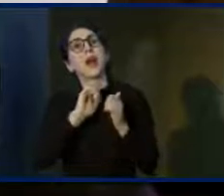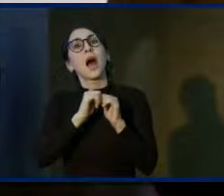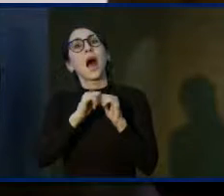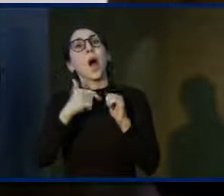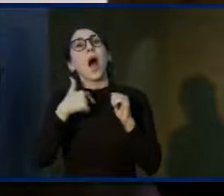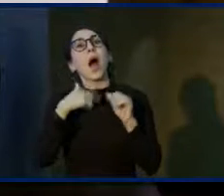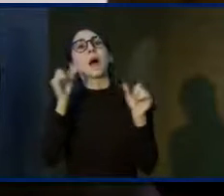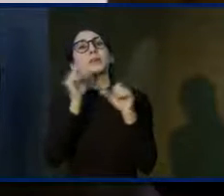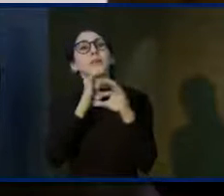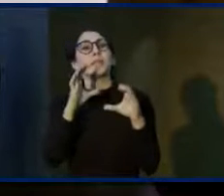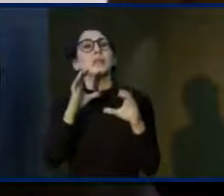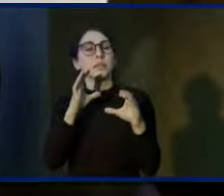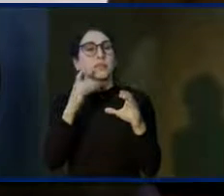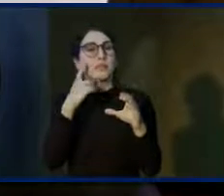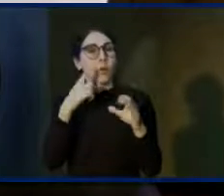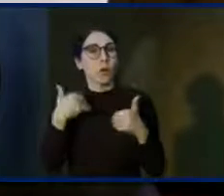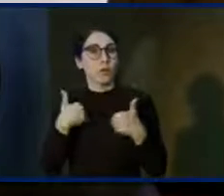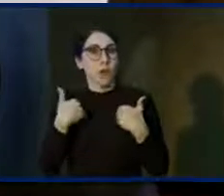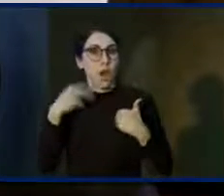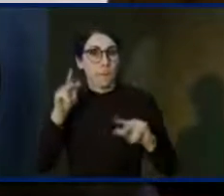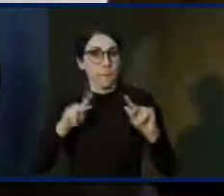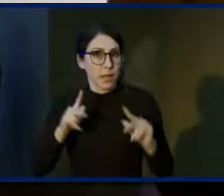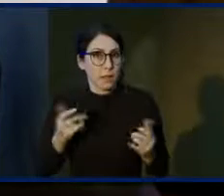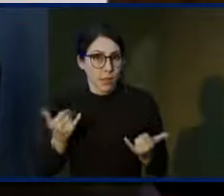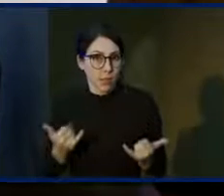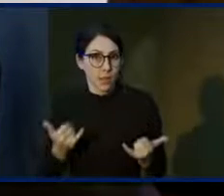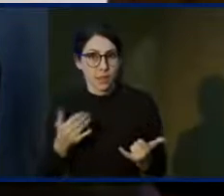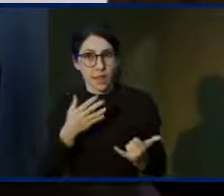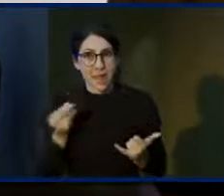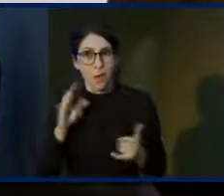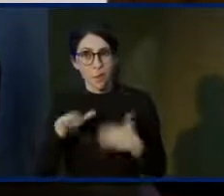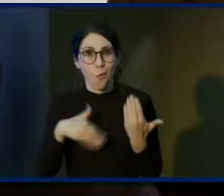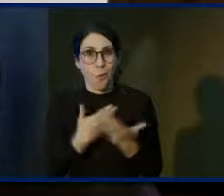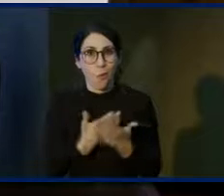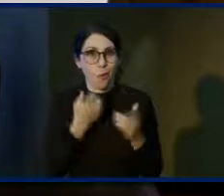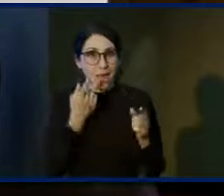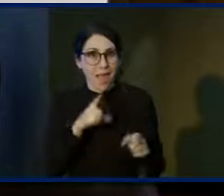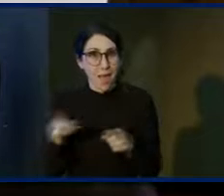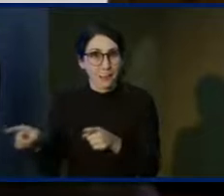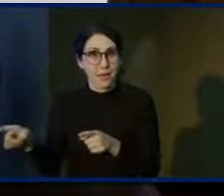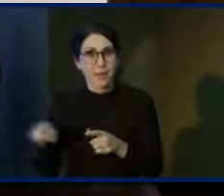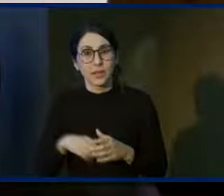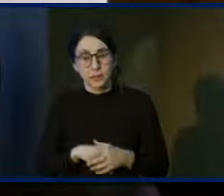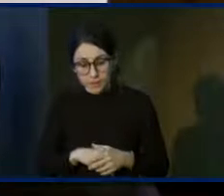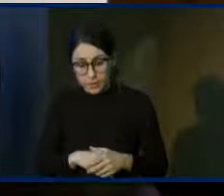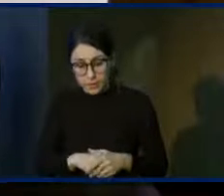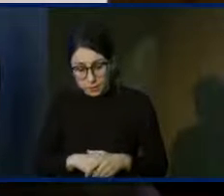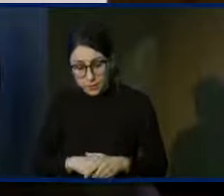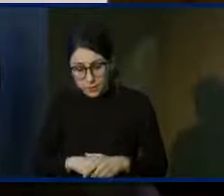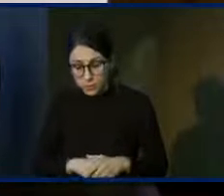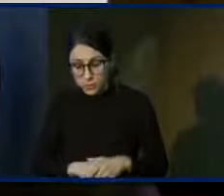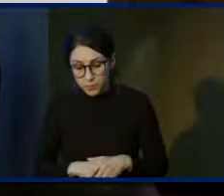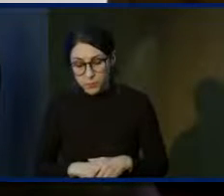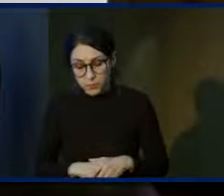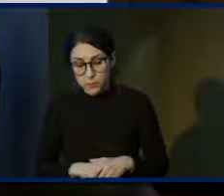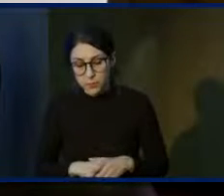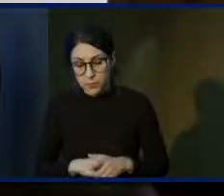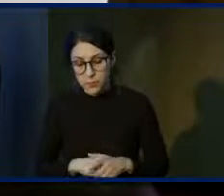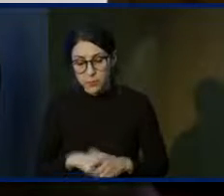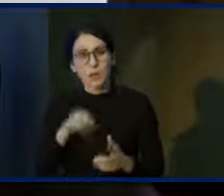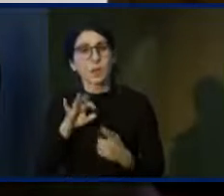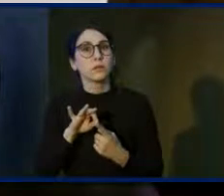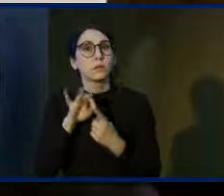young people and all of the things that are happening among